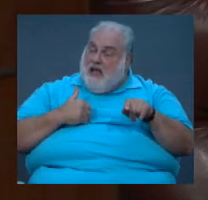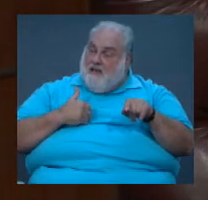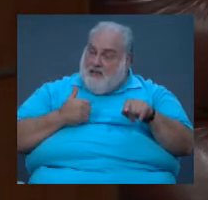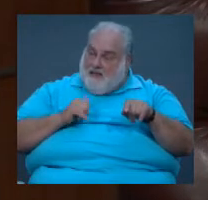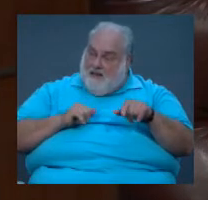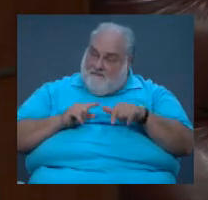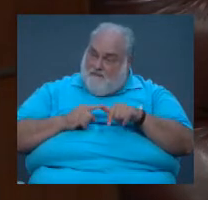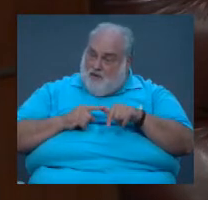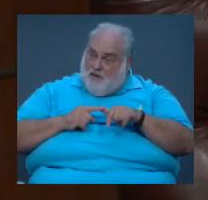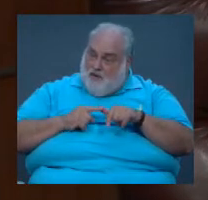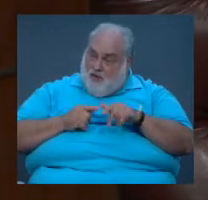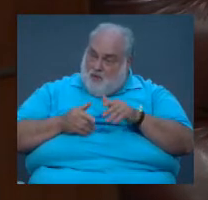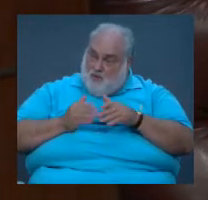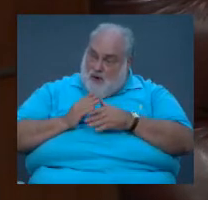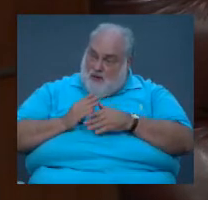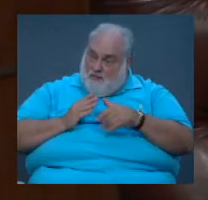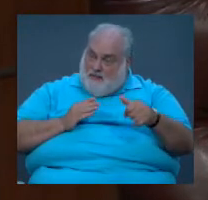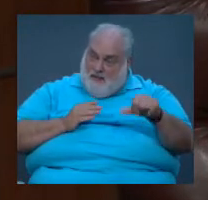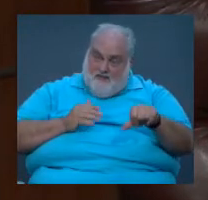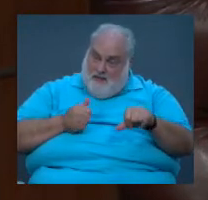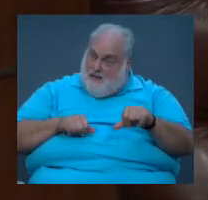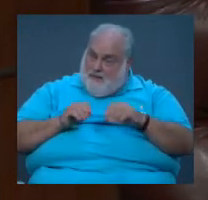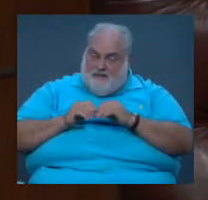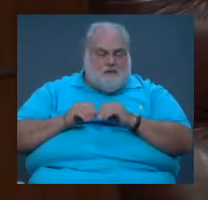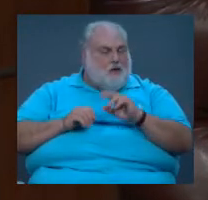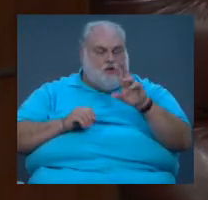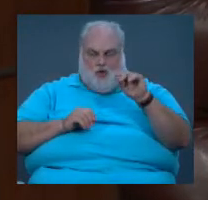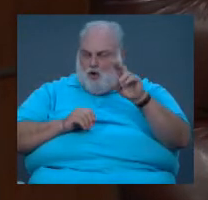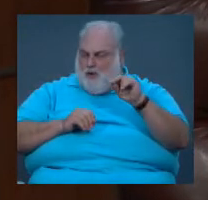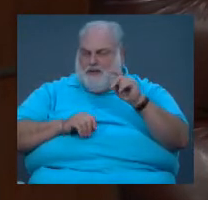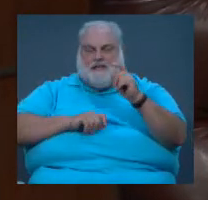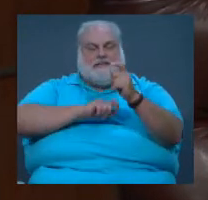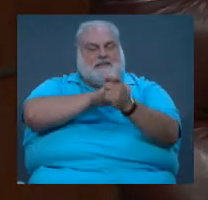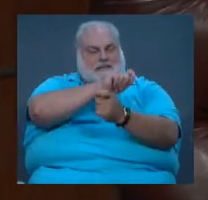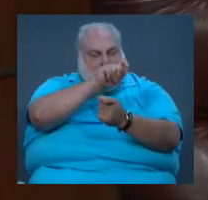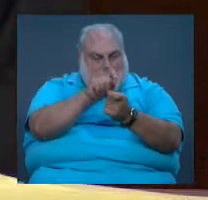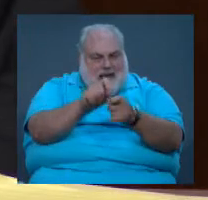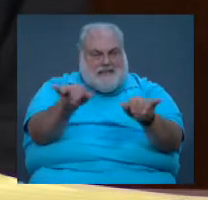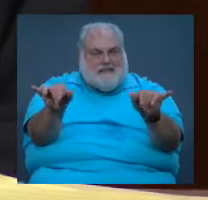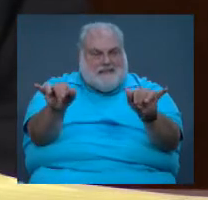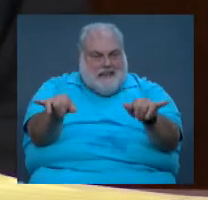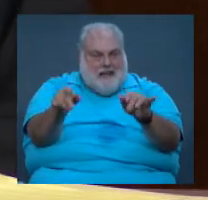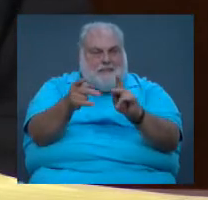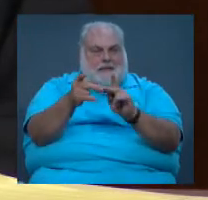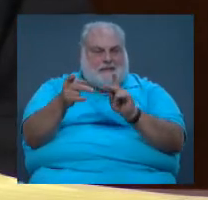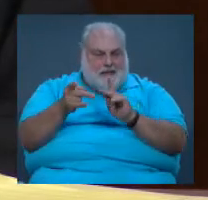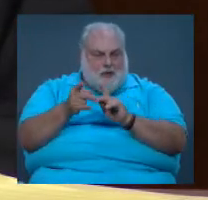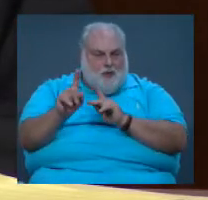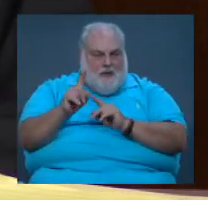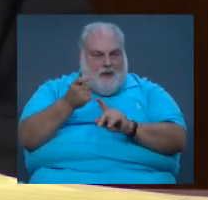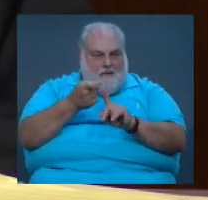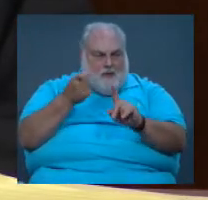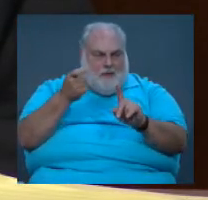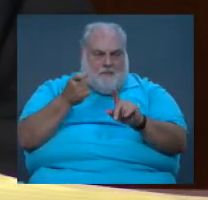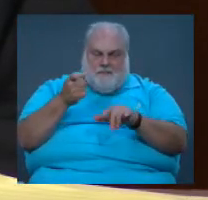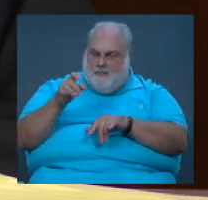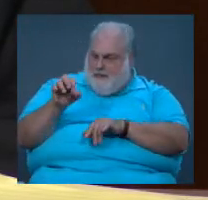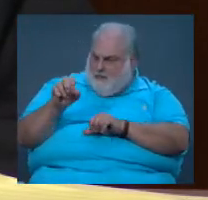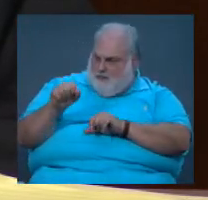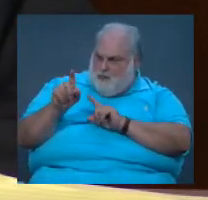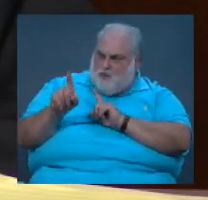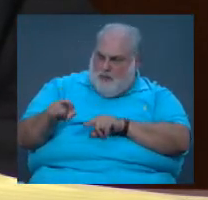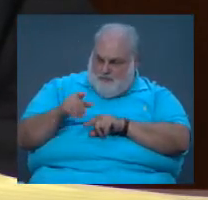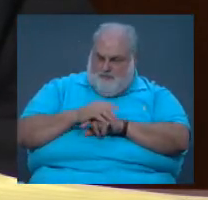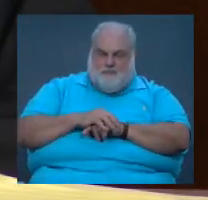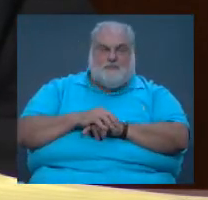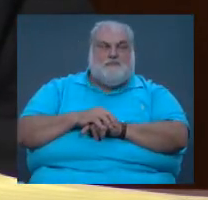get first right of refusal for any position no, just that position. at that facility where they came from. whatever